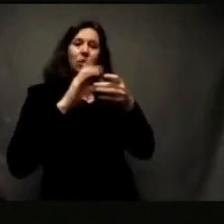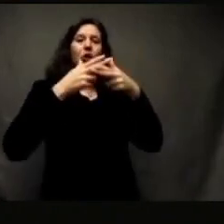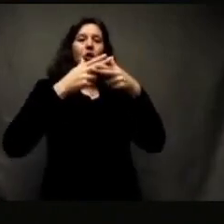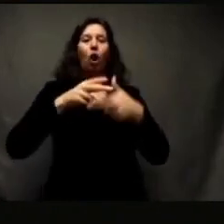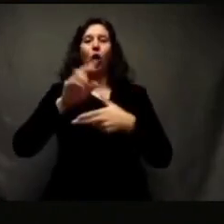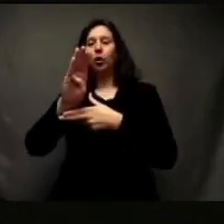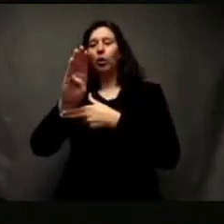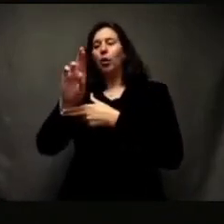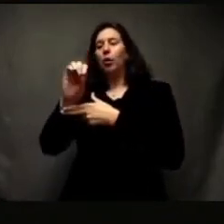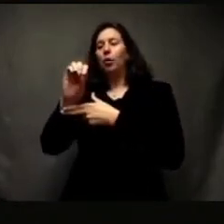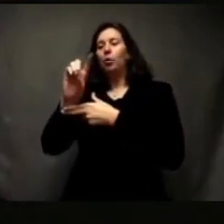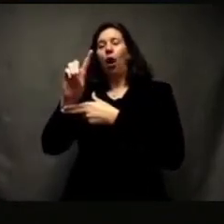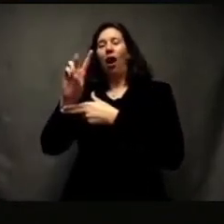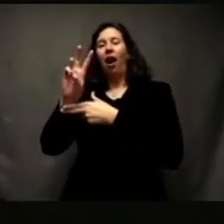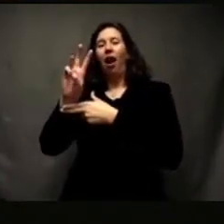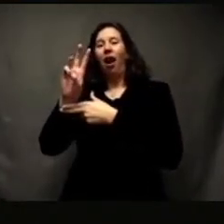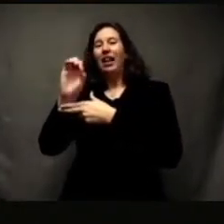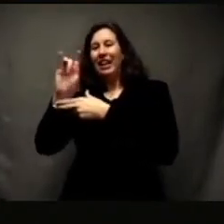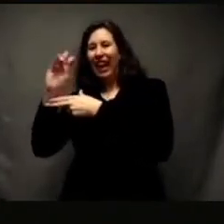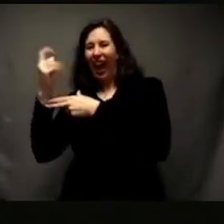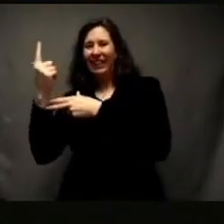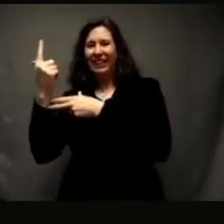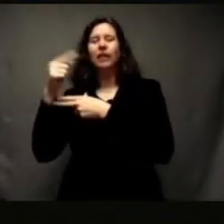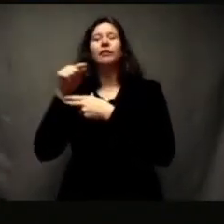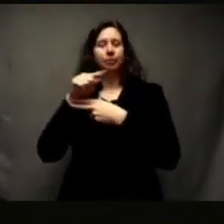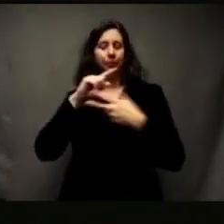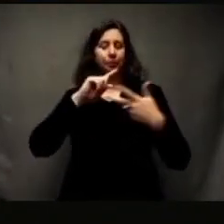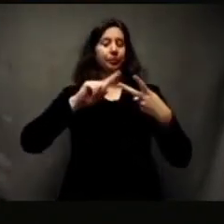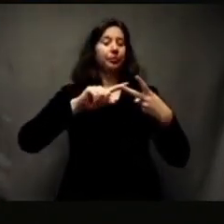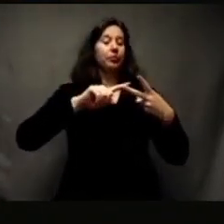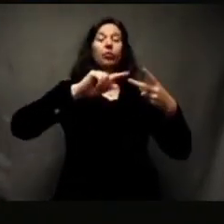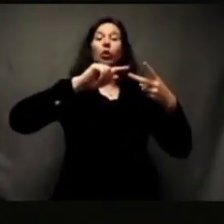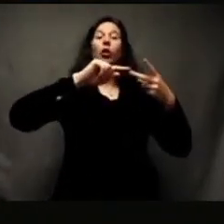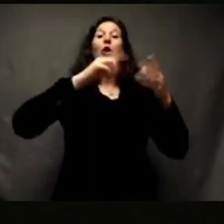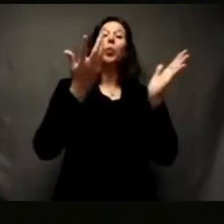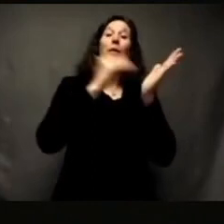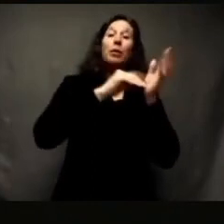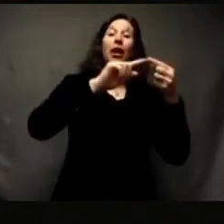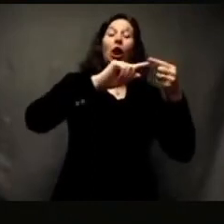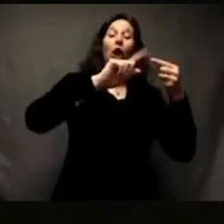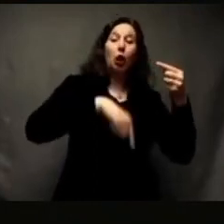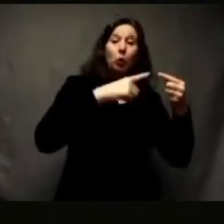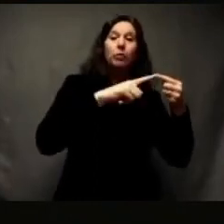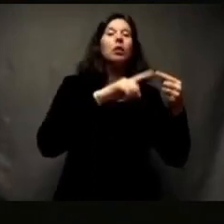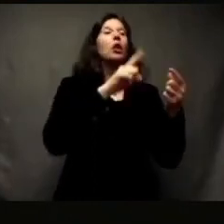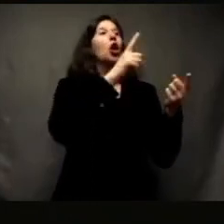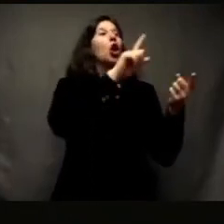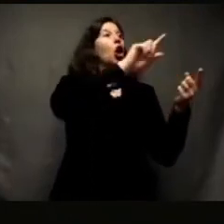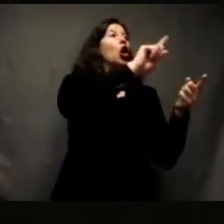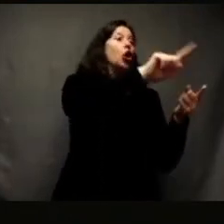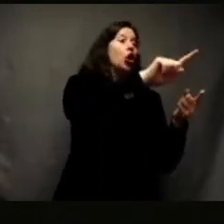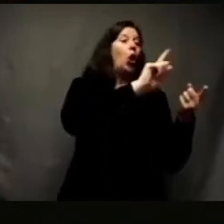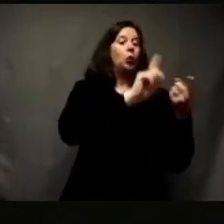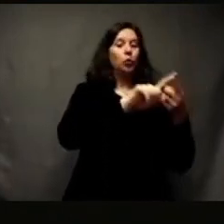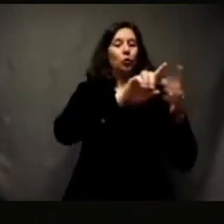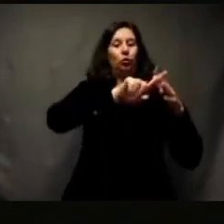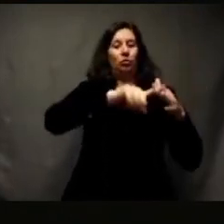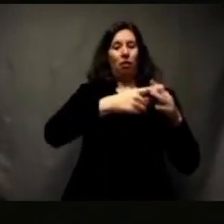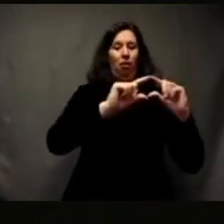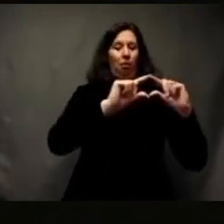in Scratch, the repeat loops, some of the more complex like go to start blocks in the motion